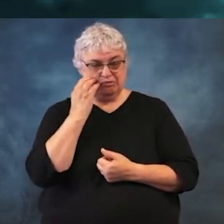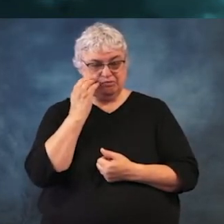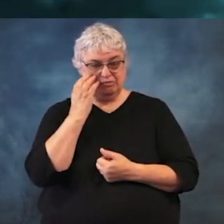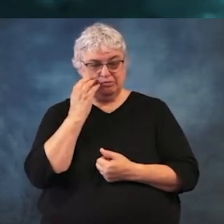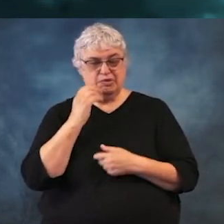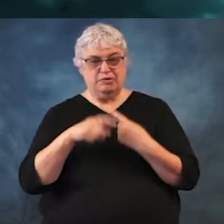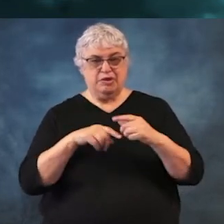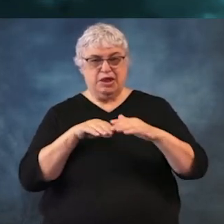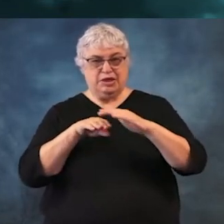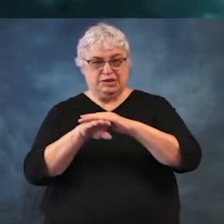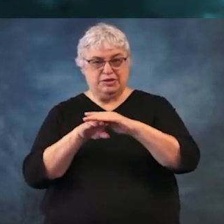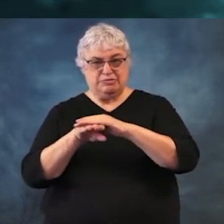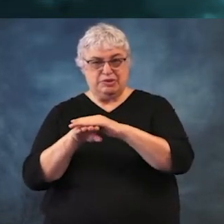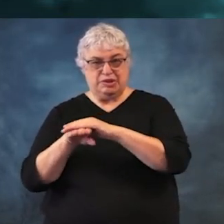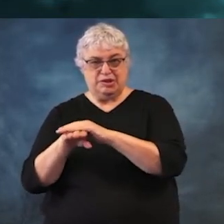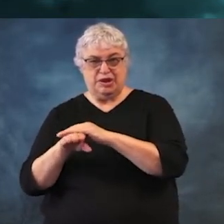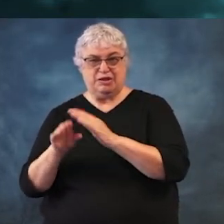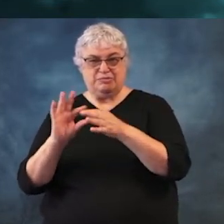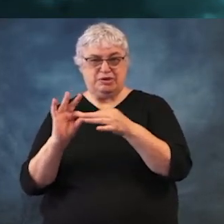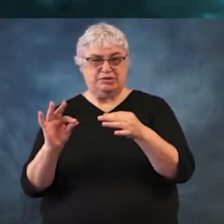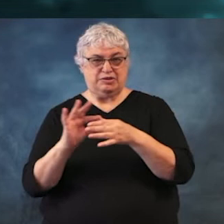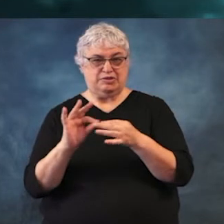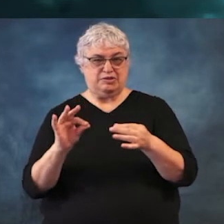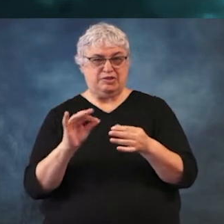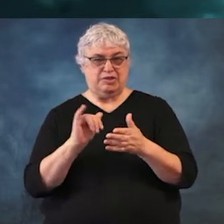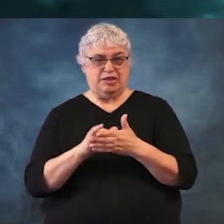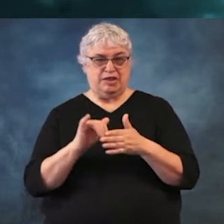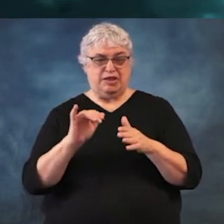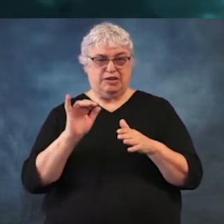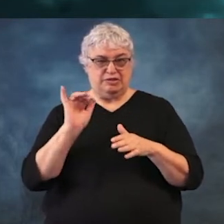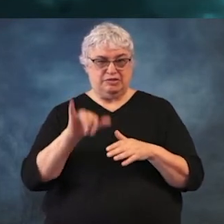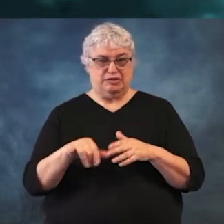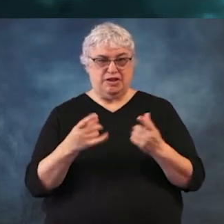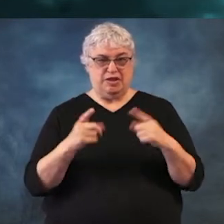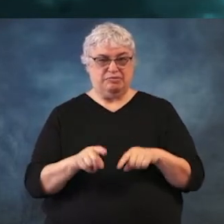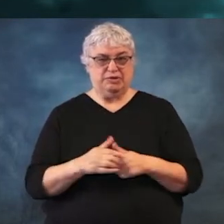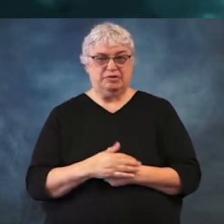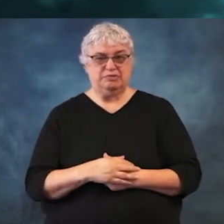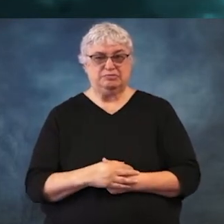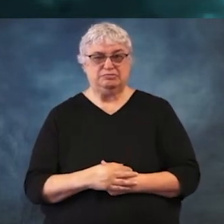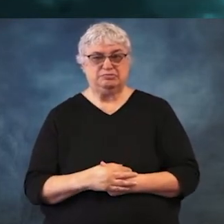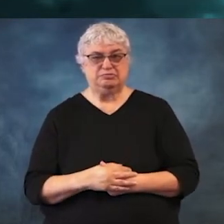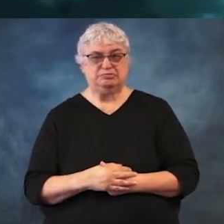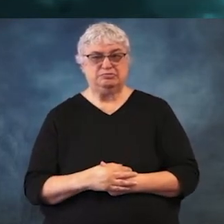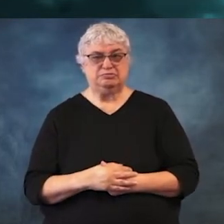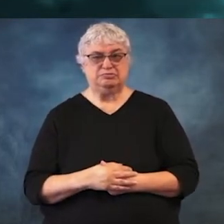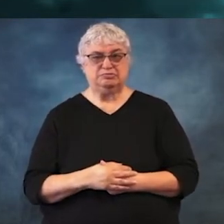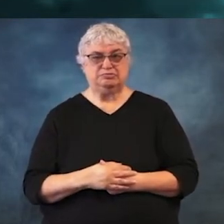around accessibility and messaging in these kinds of situations?